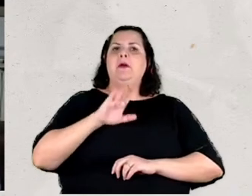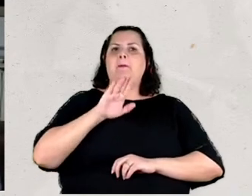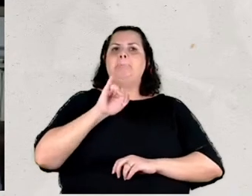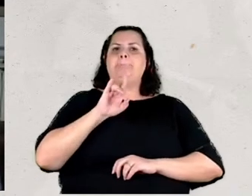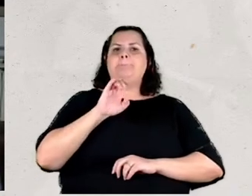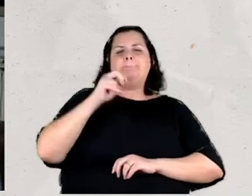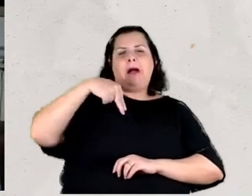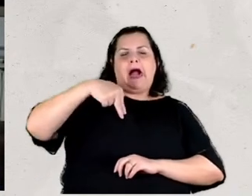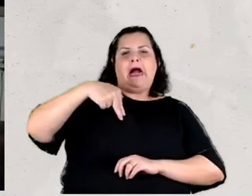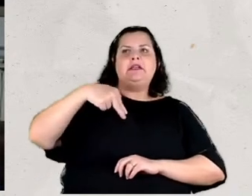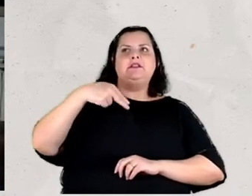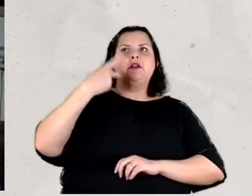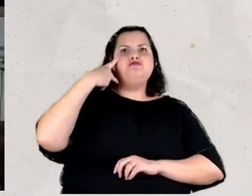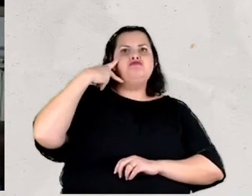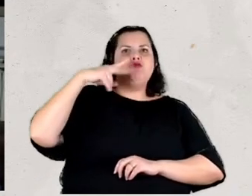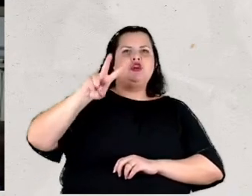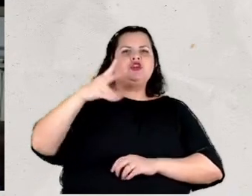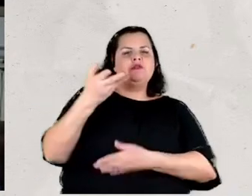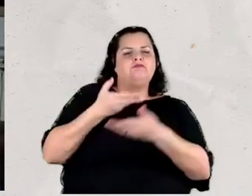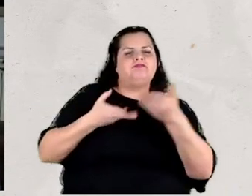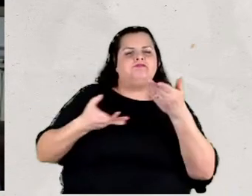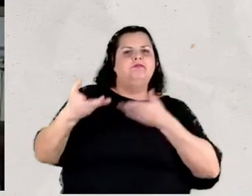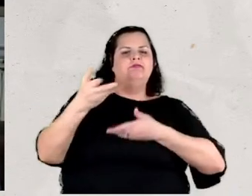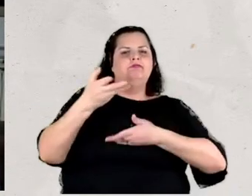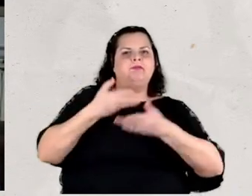between Yair Lapid and Biden.